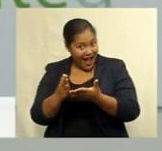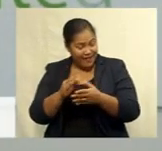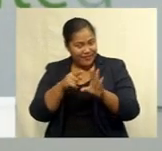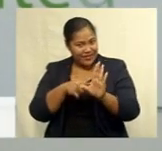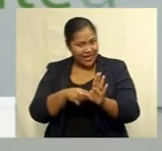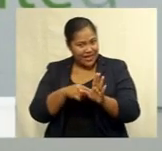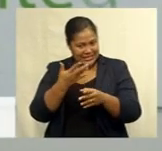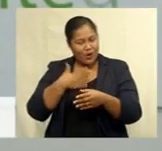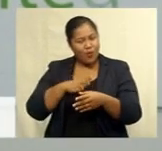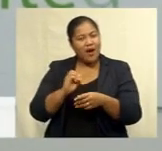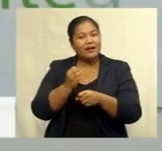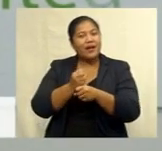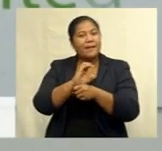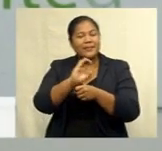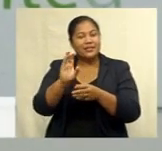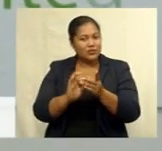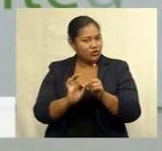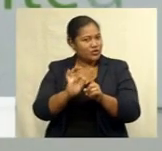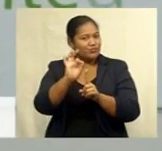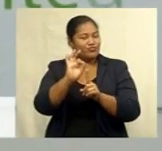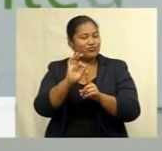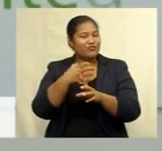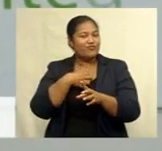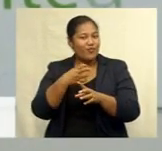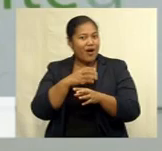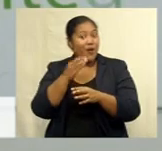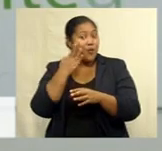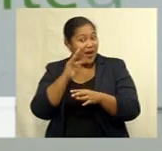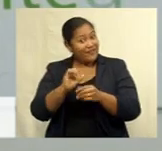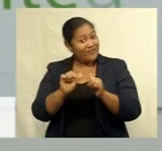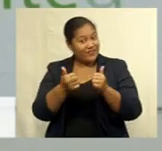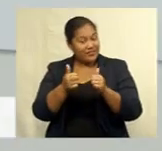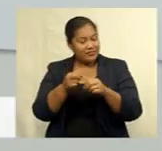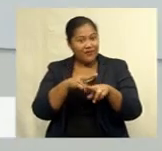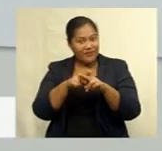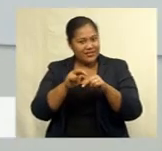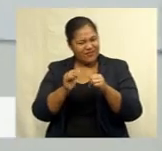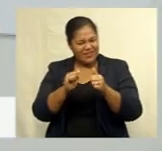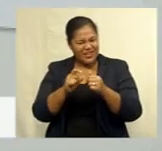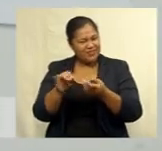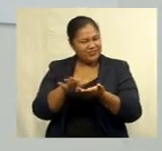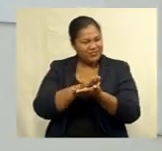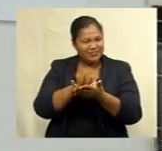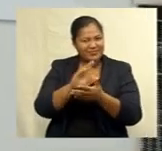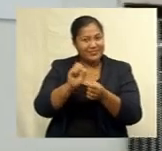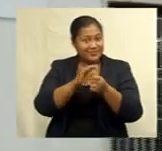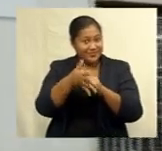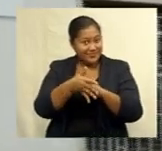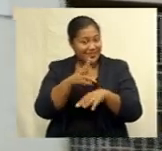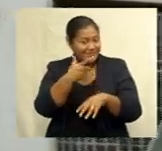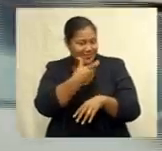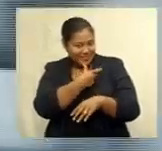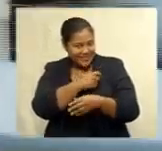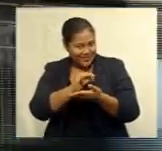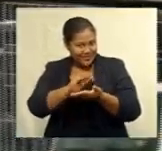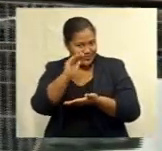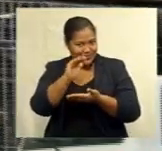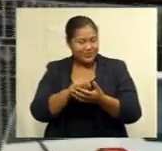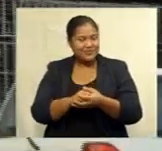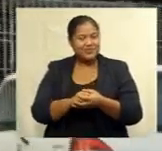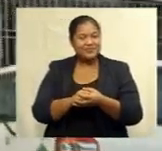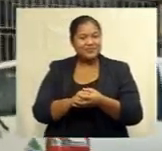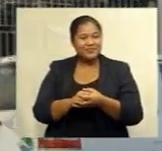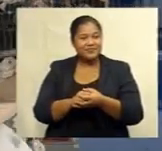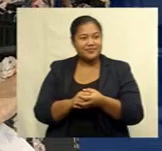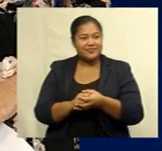performance to improve further as Fiji emerges from this breakout and has vaccinations and immunity increases at the current rapid